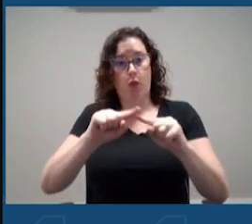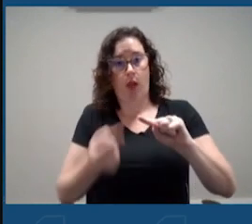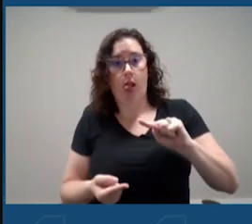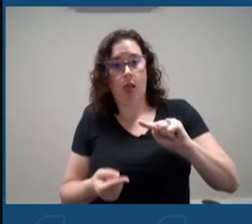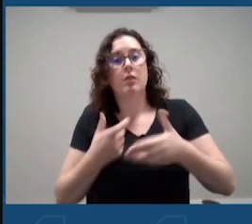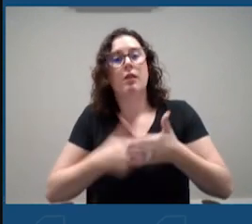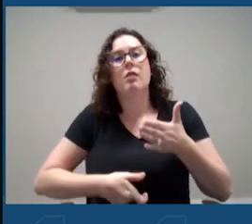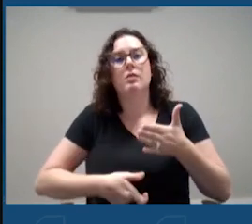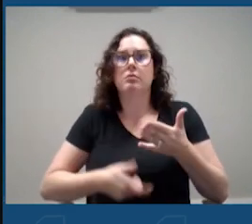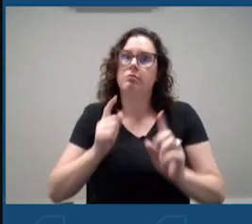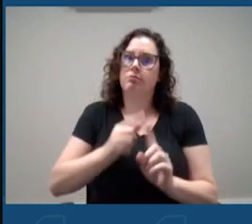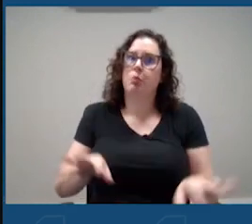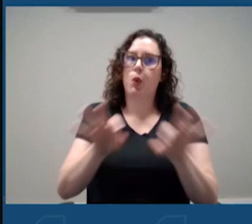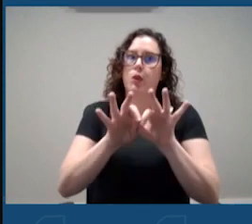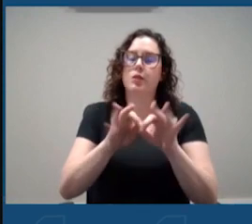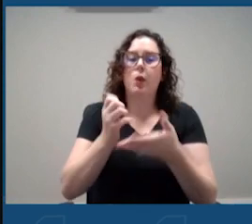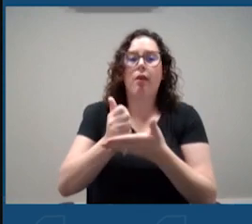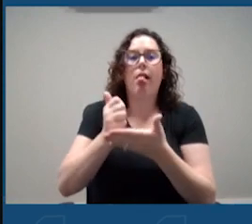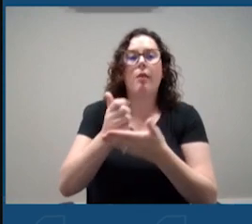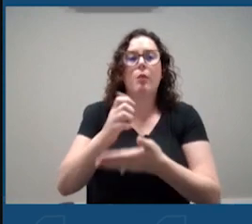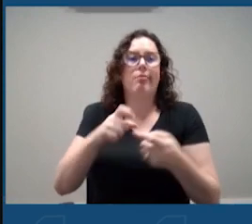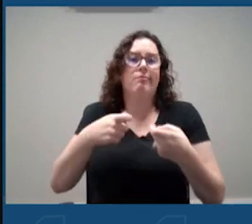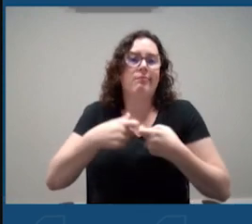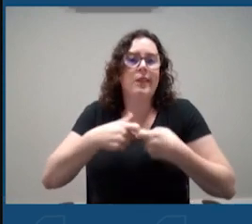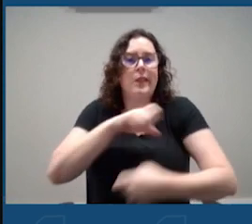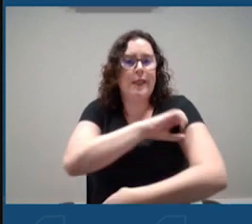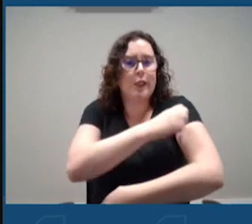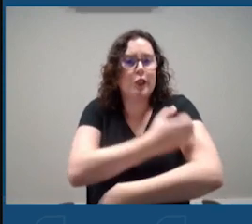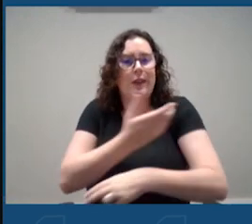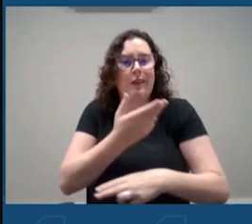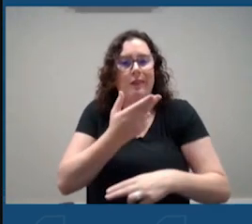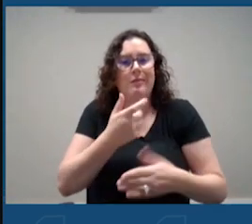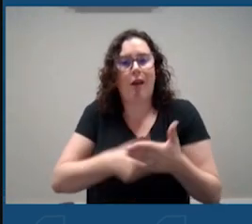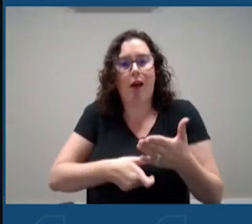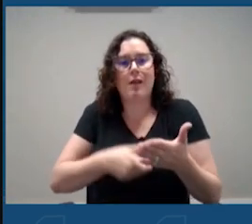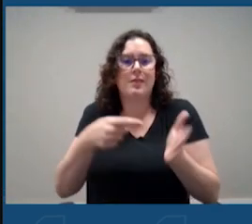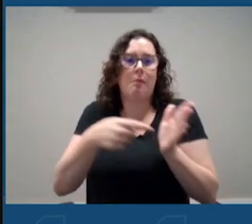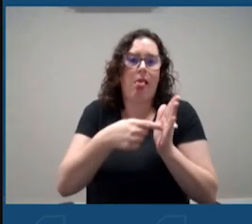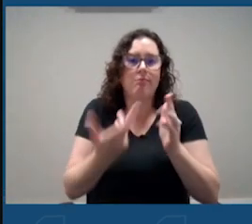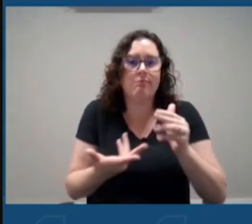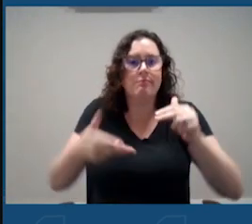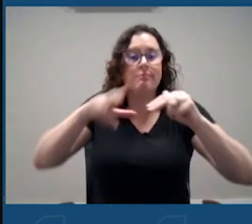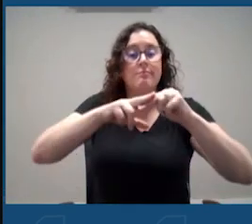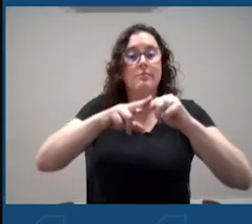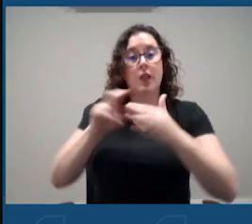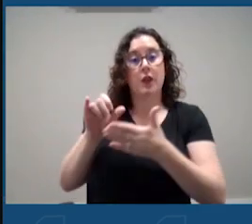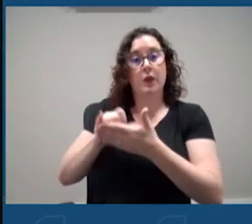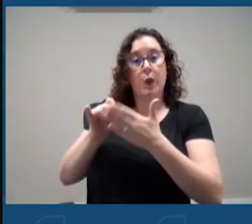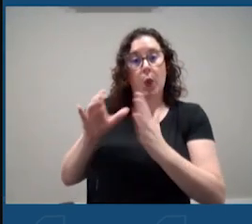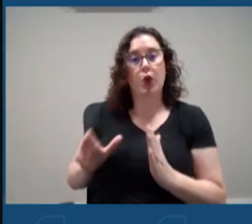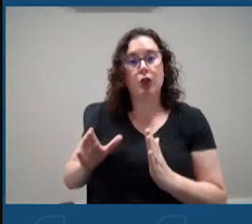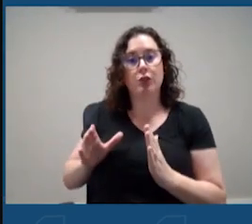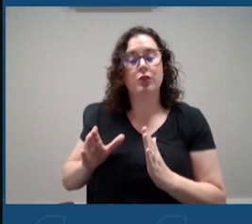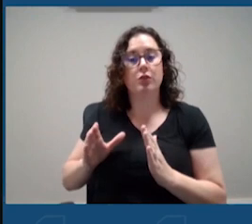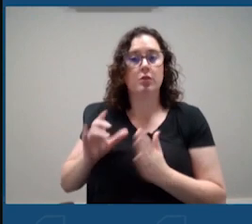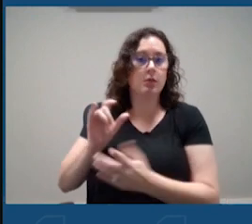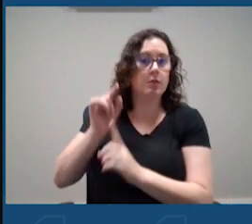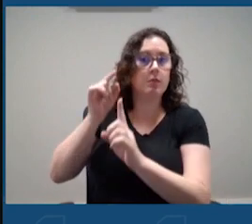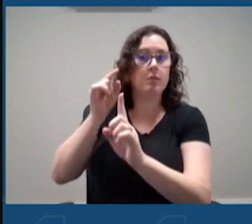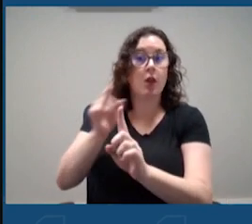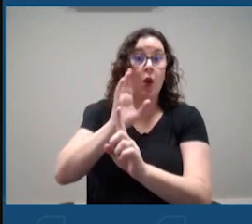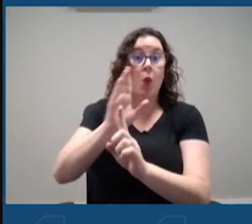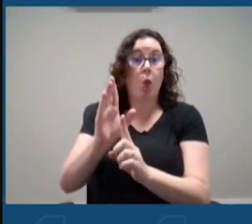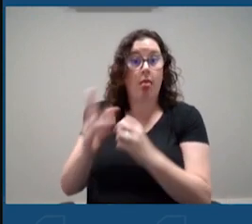them with their energy costs and rising bills. And New Yorkers, because of this, and I don't know if this was the intent originally, but expected to save, New Yorkers are going to save